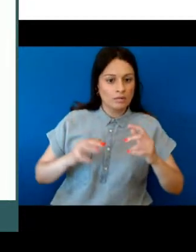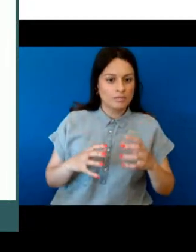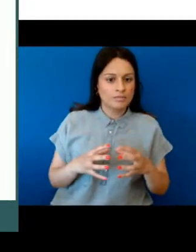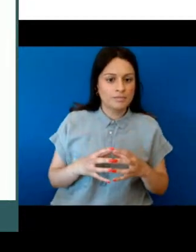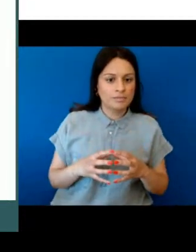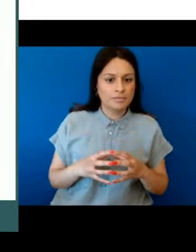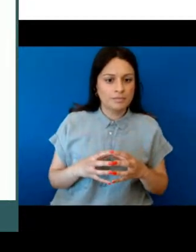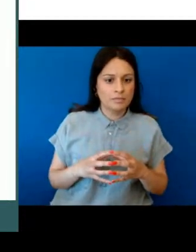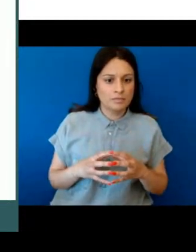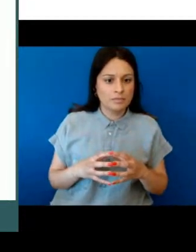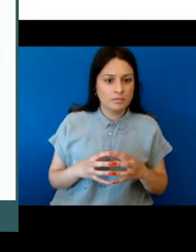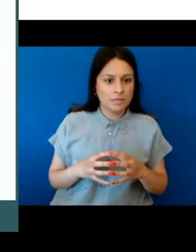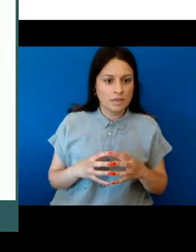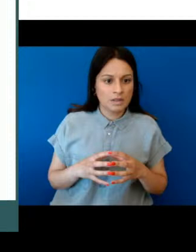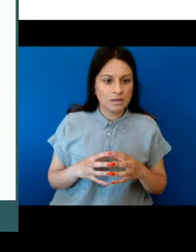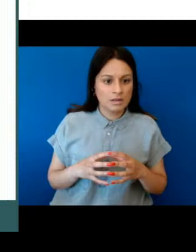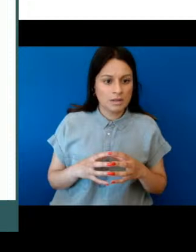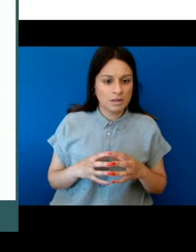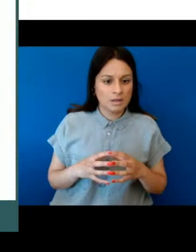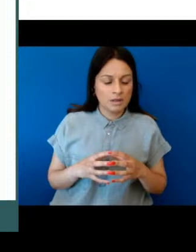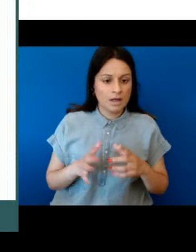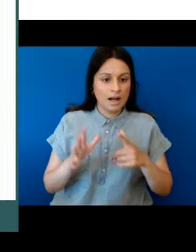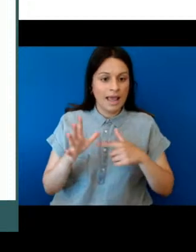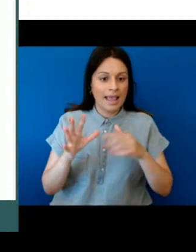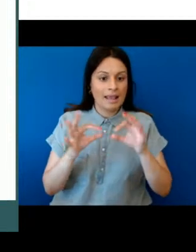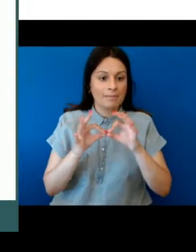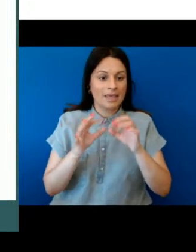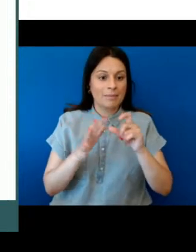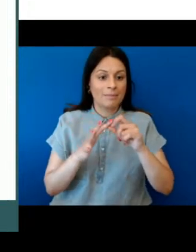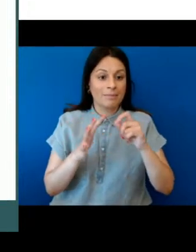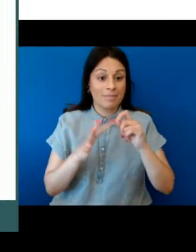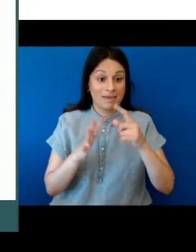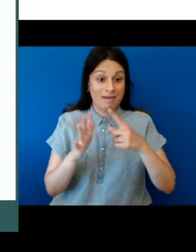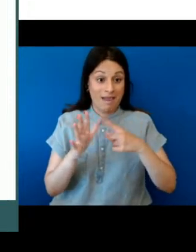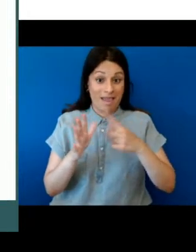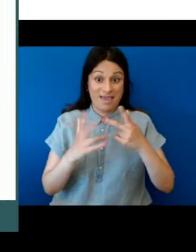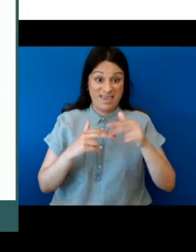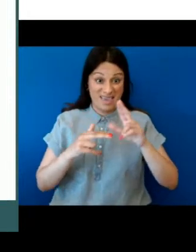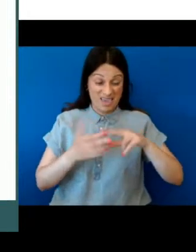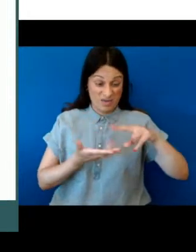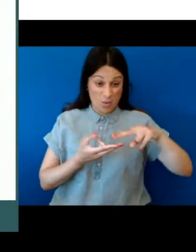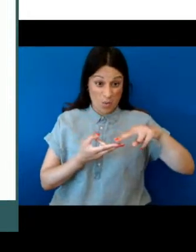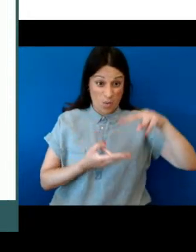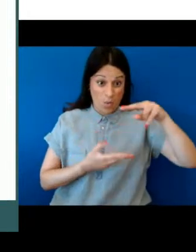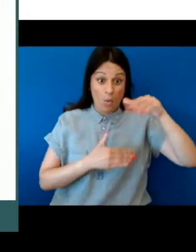such as ABPA. And when the levels are really raised, greater than 5,